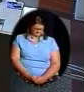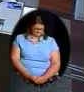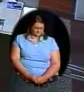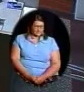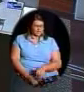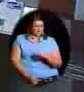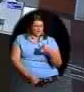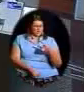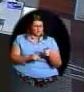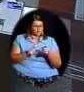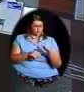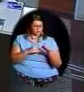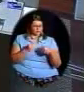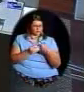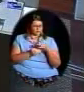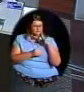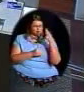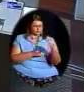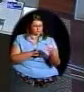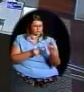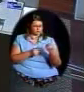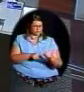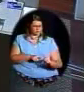Any other questions about the future action items?